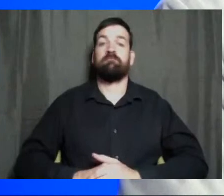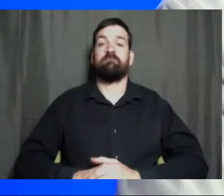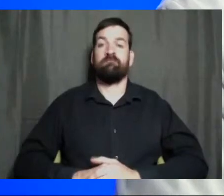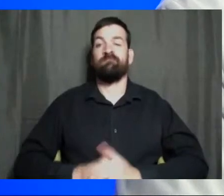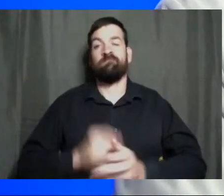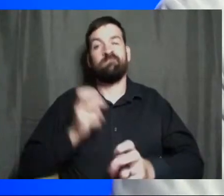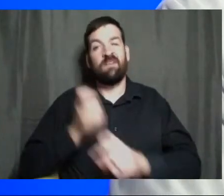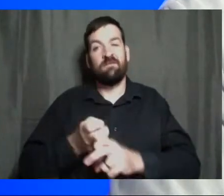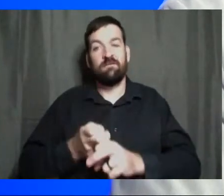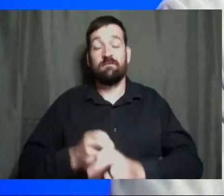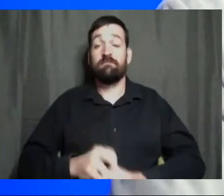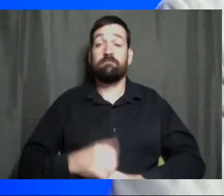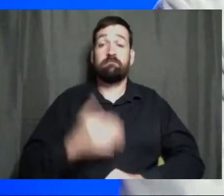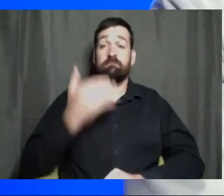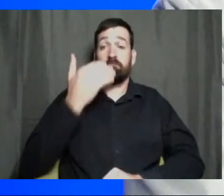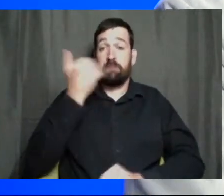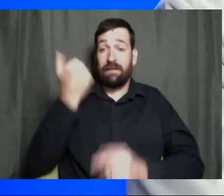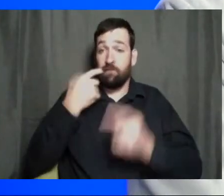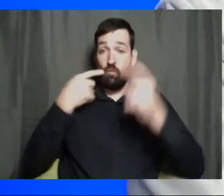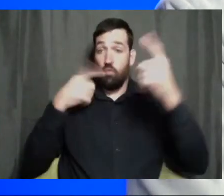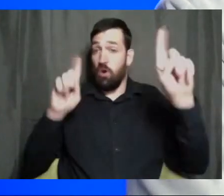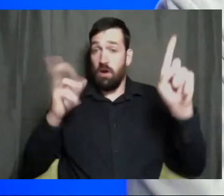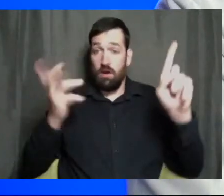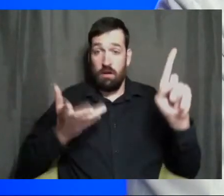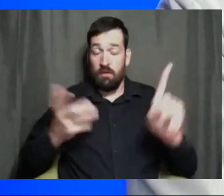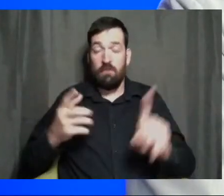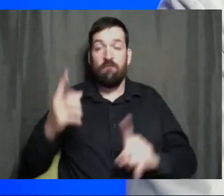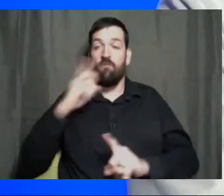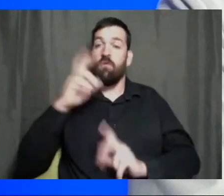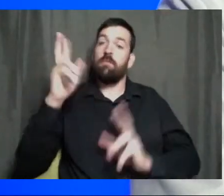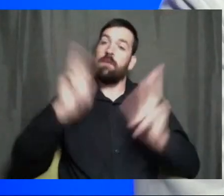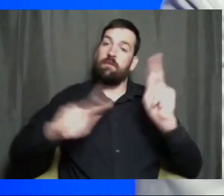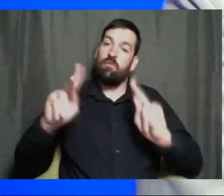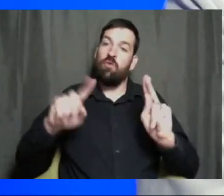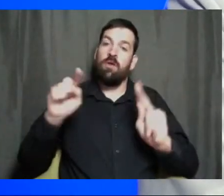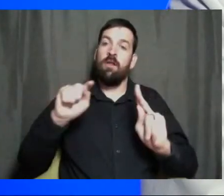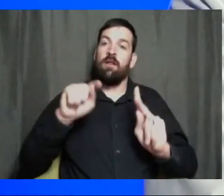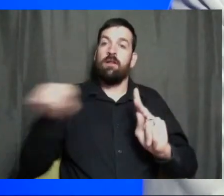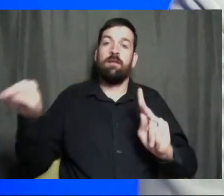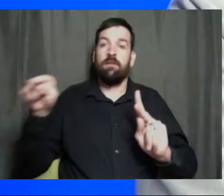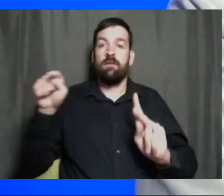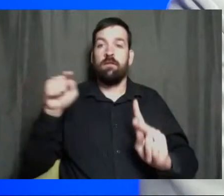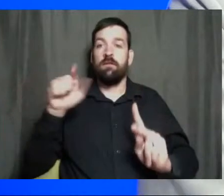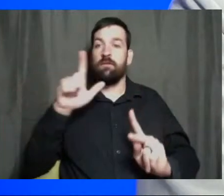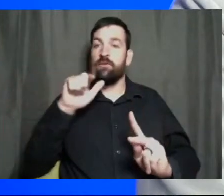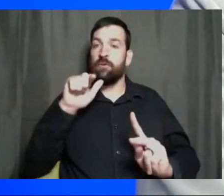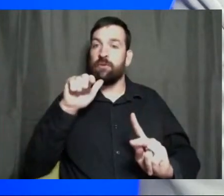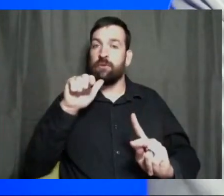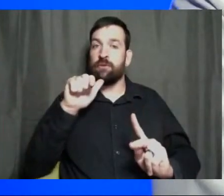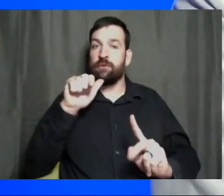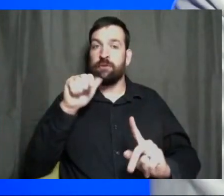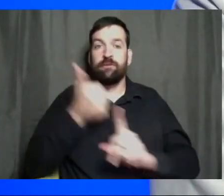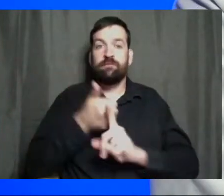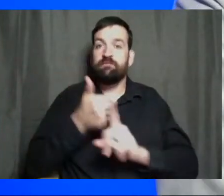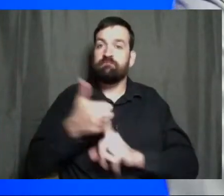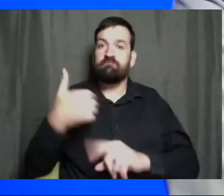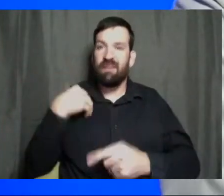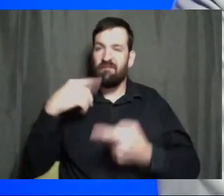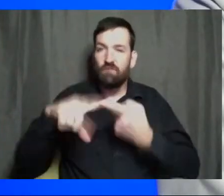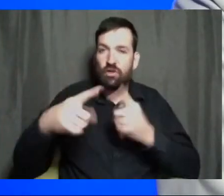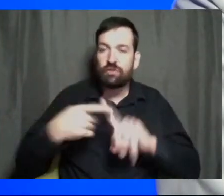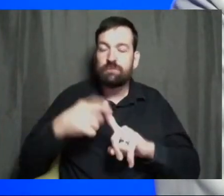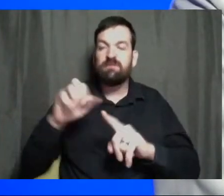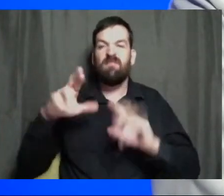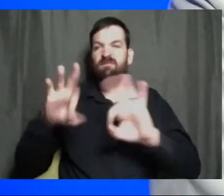that works is for individuals who have a friendship or a relationship, whether it's a family doctor or